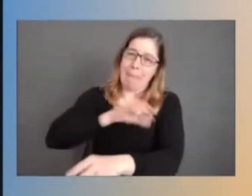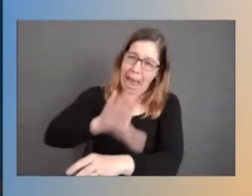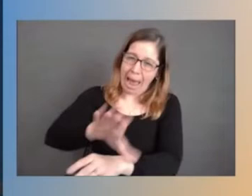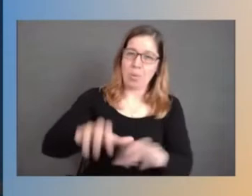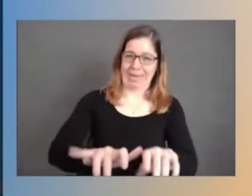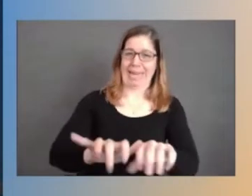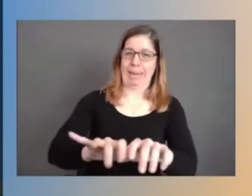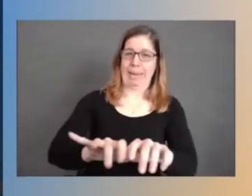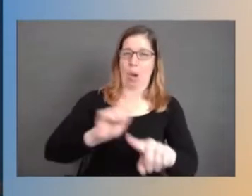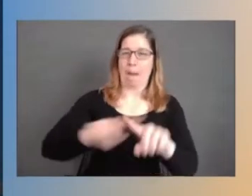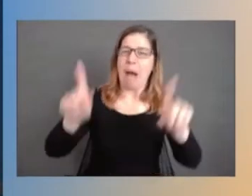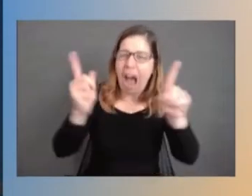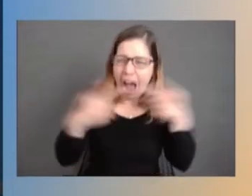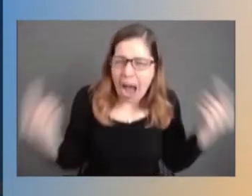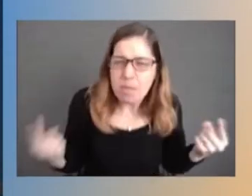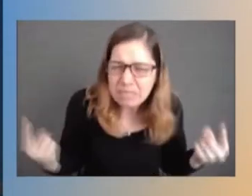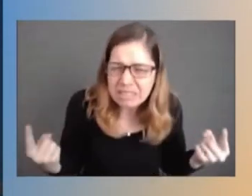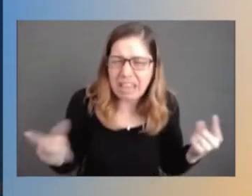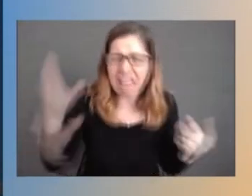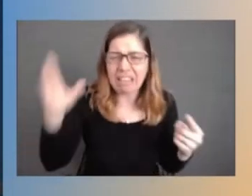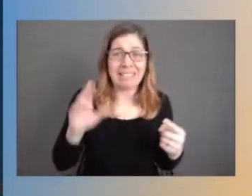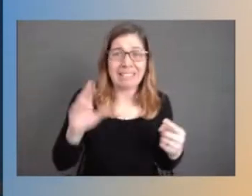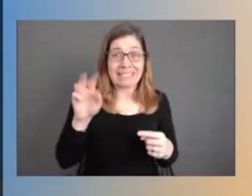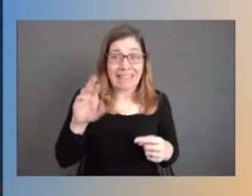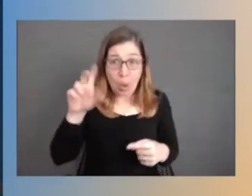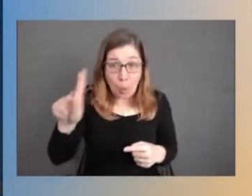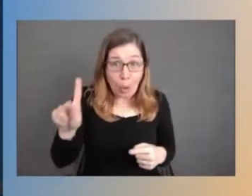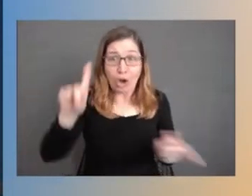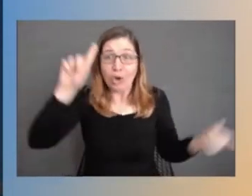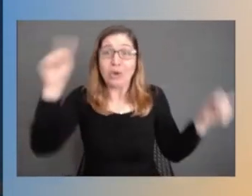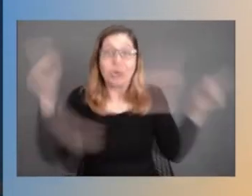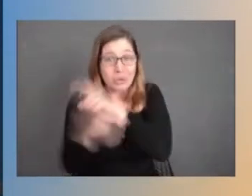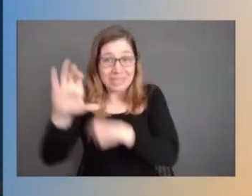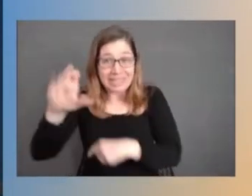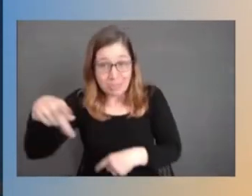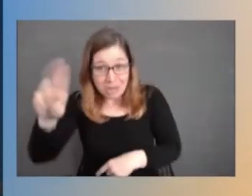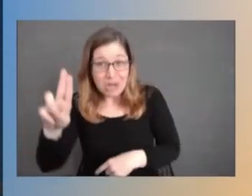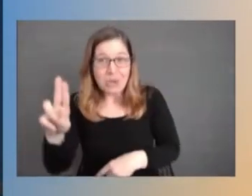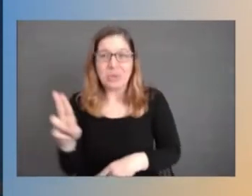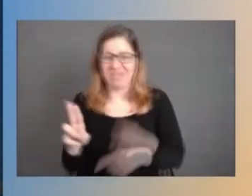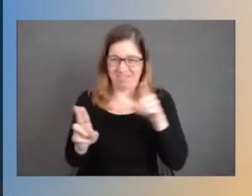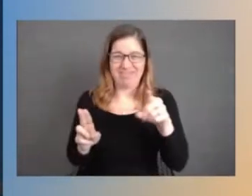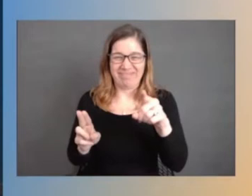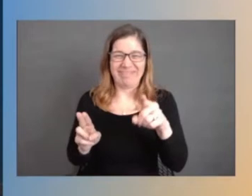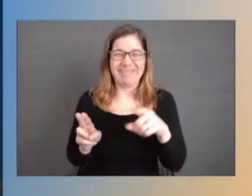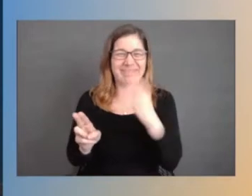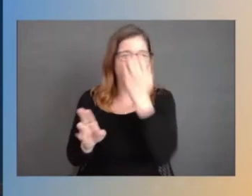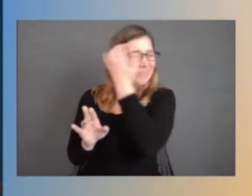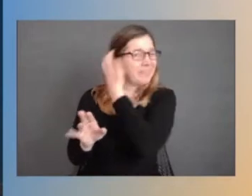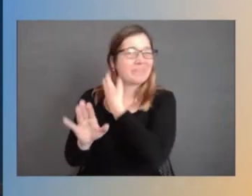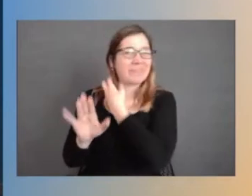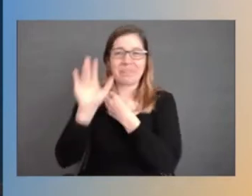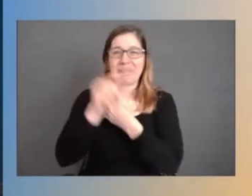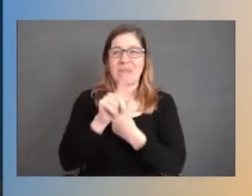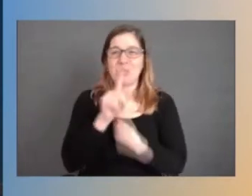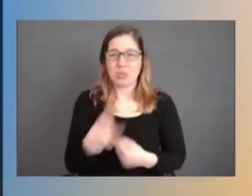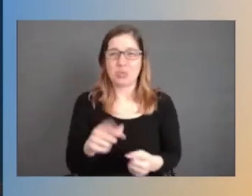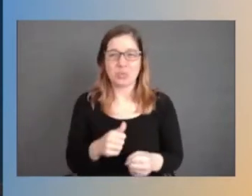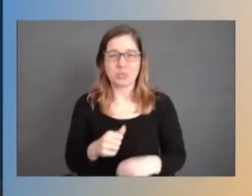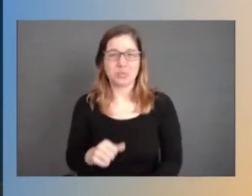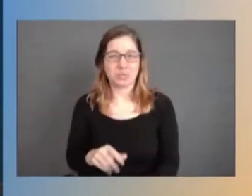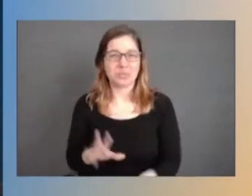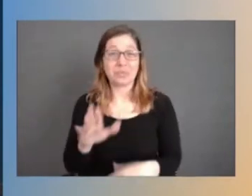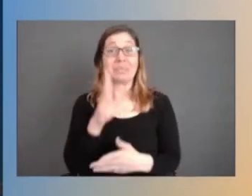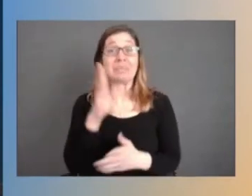the network peripheral right. to being the CPU. And this is really the, yes, that's true. And there's actually some magic in how we build